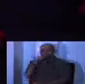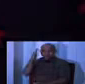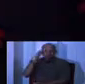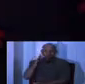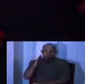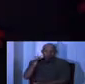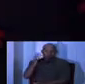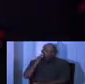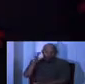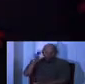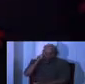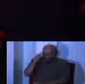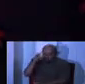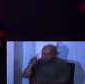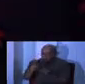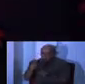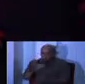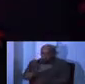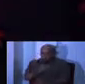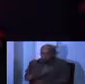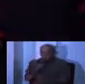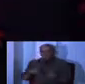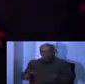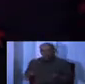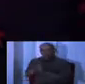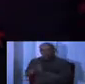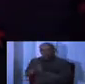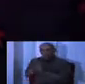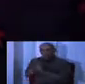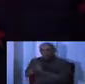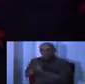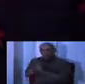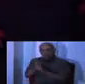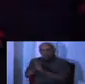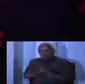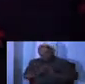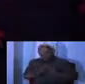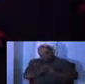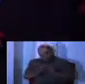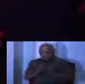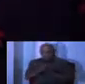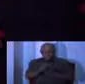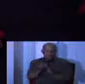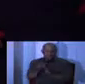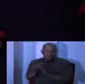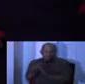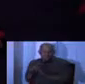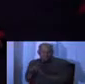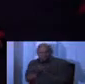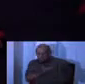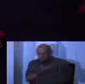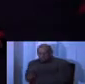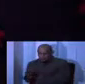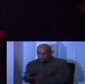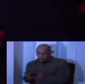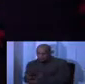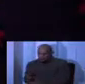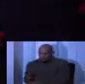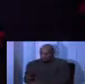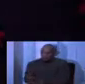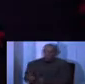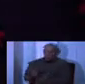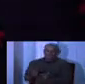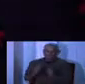looking for folks who are willing to surrender themselves to the values that this Jesus brings to us, and to allow